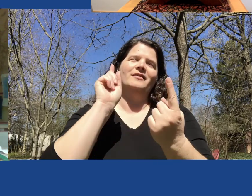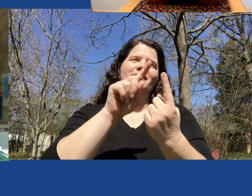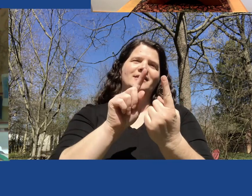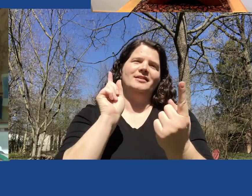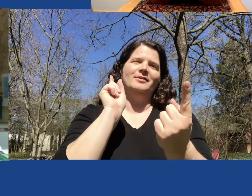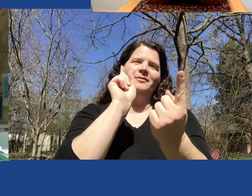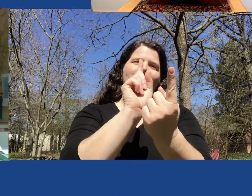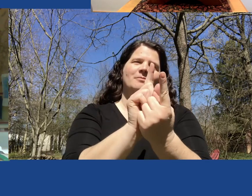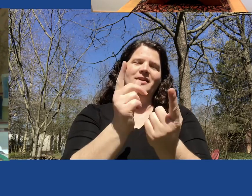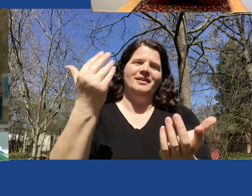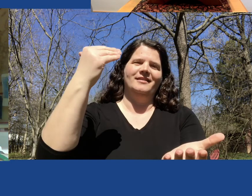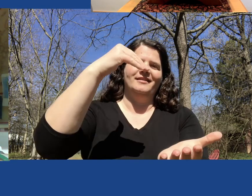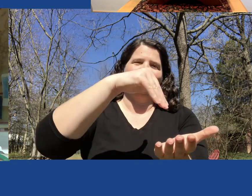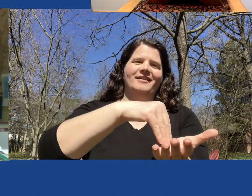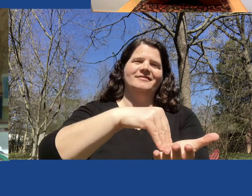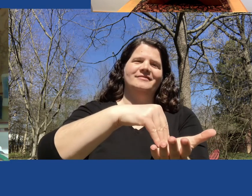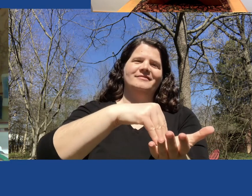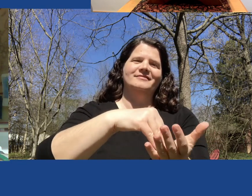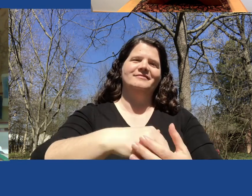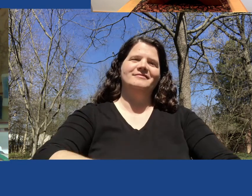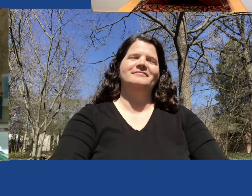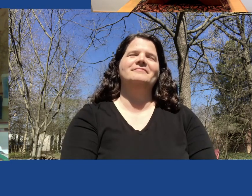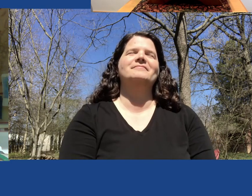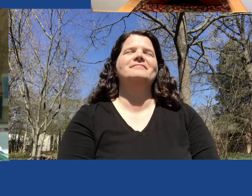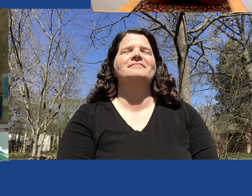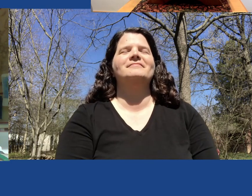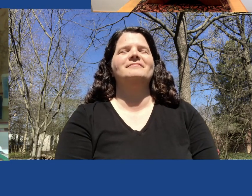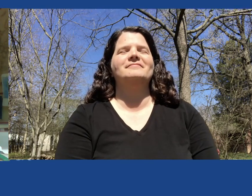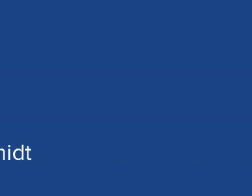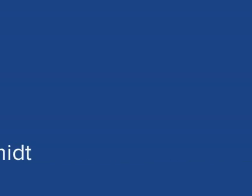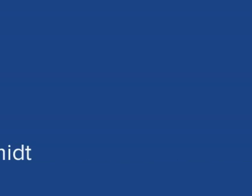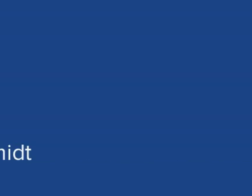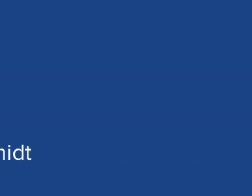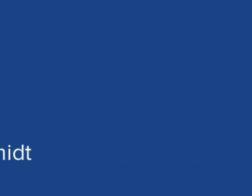love until we meet again.